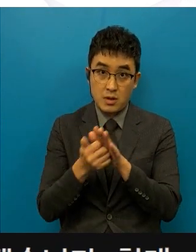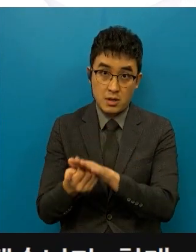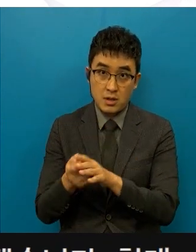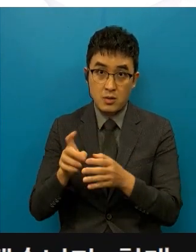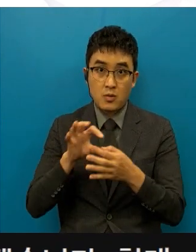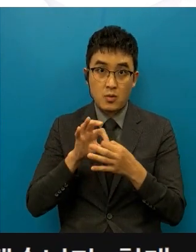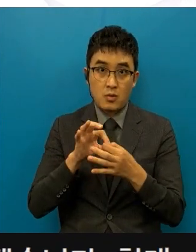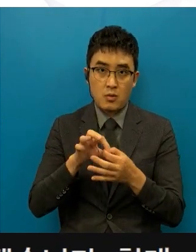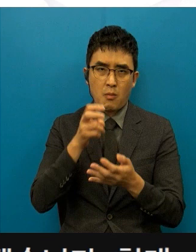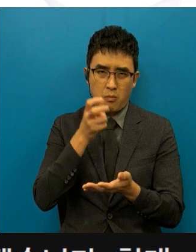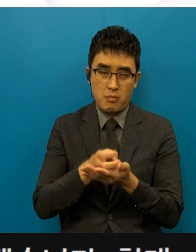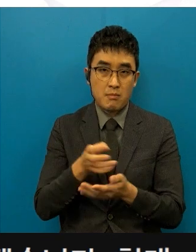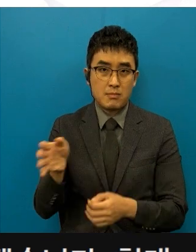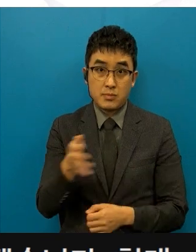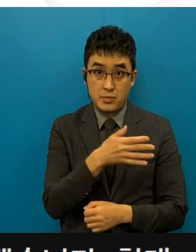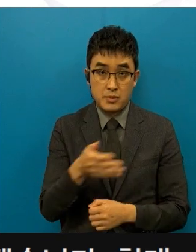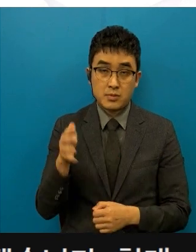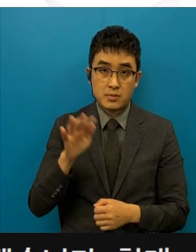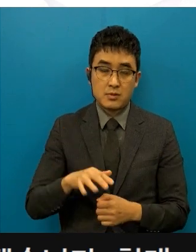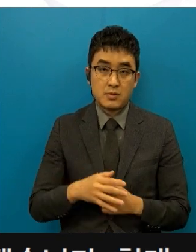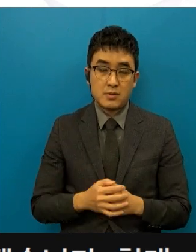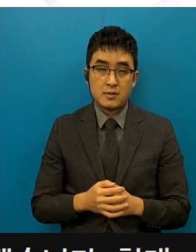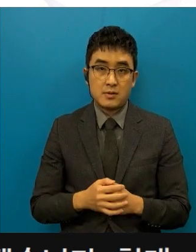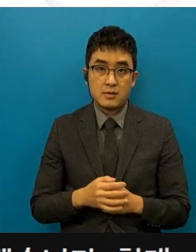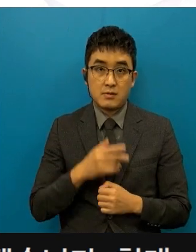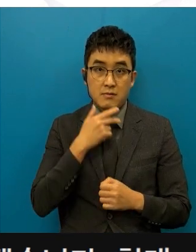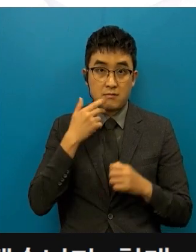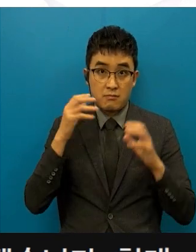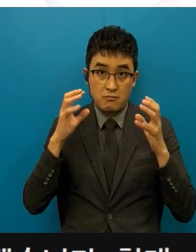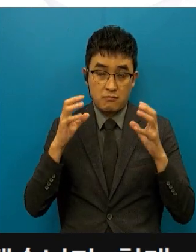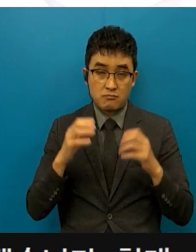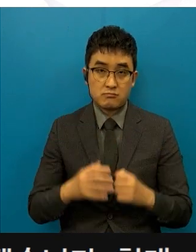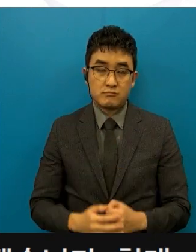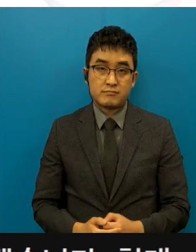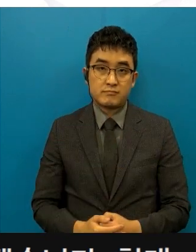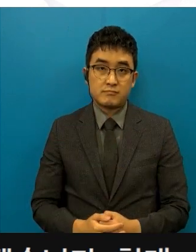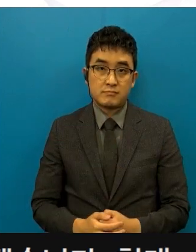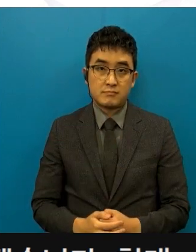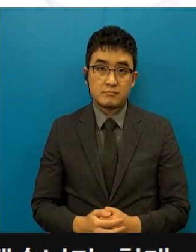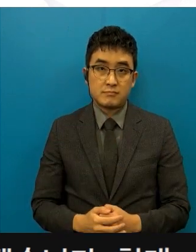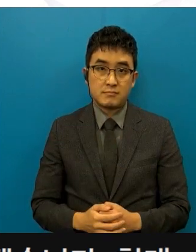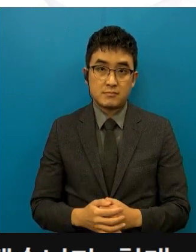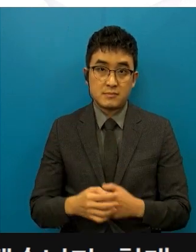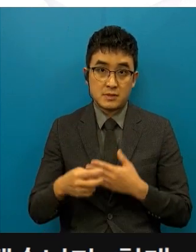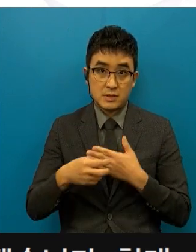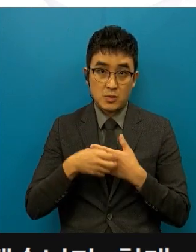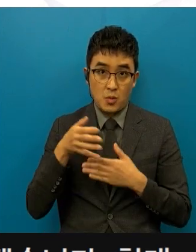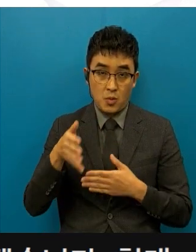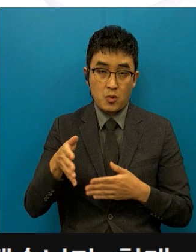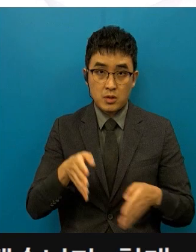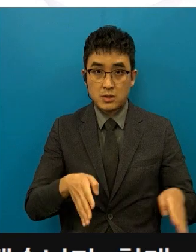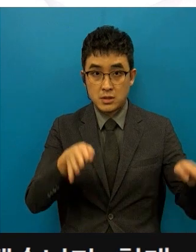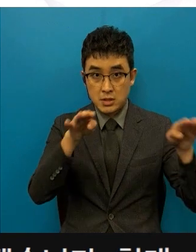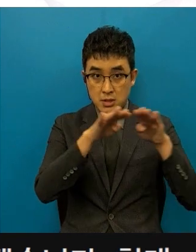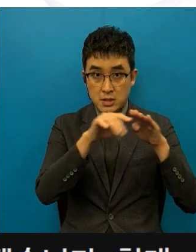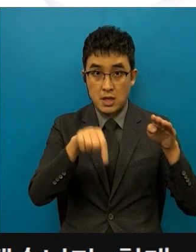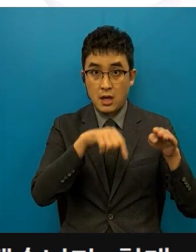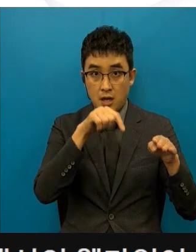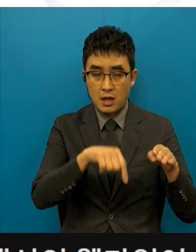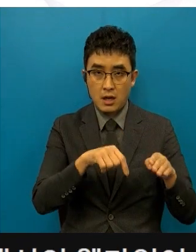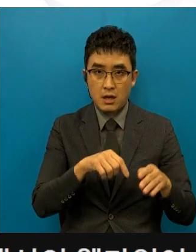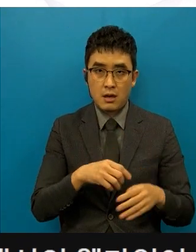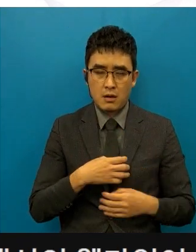the best quality of dying in medical facilities. What do you think makes the UK so